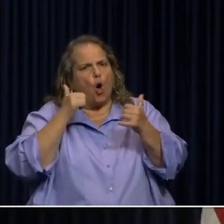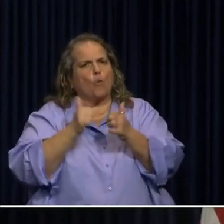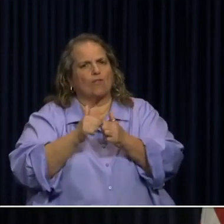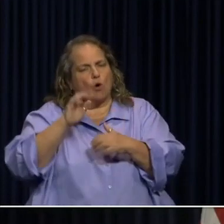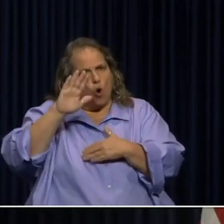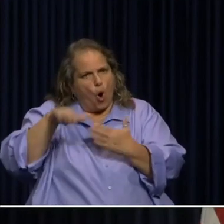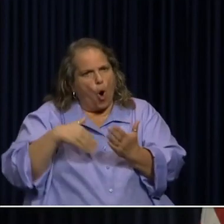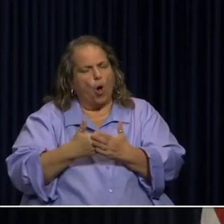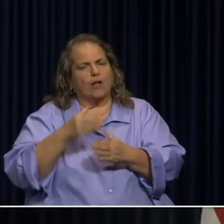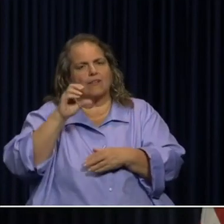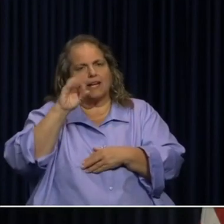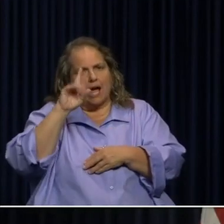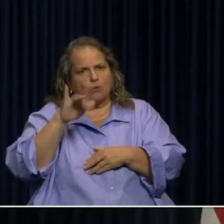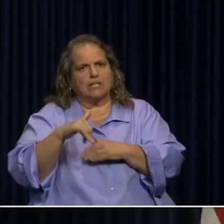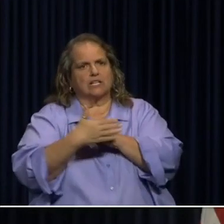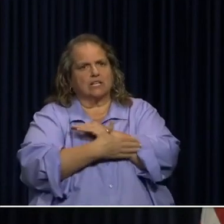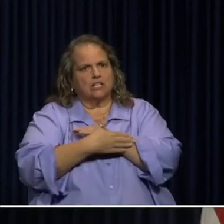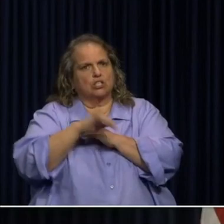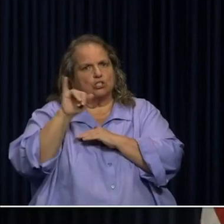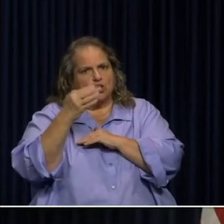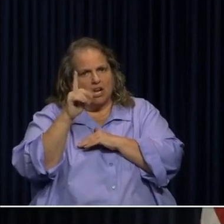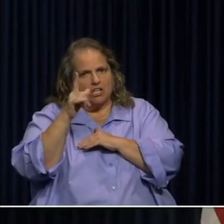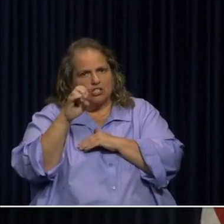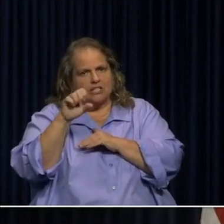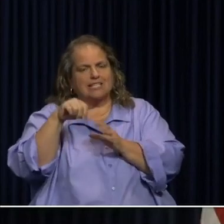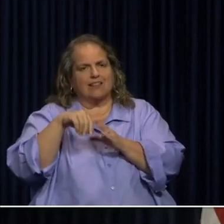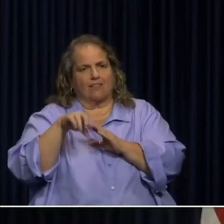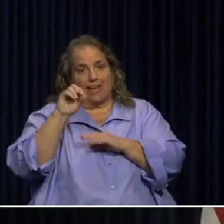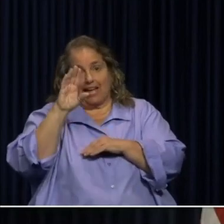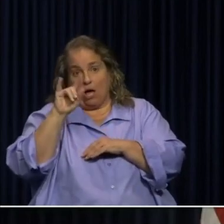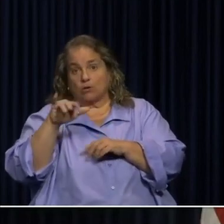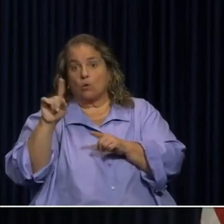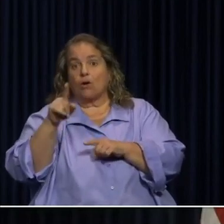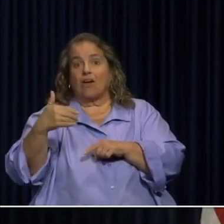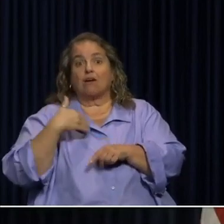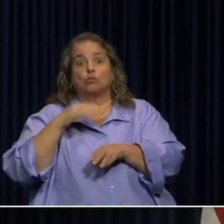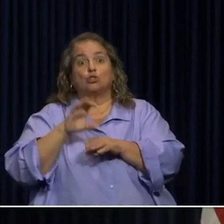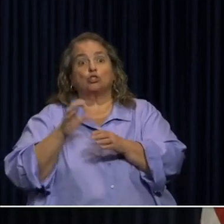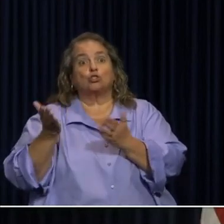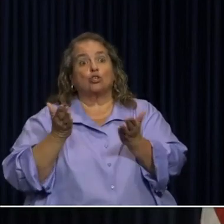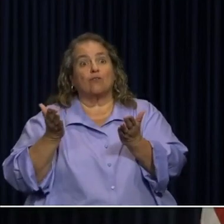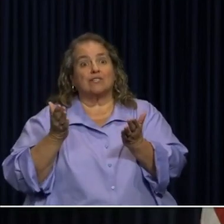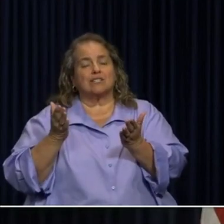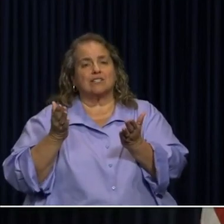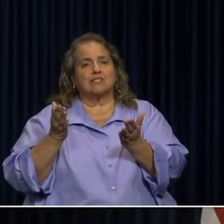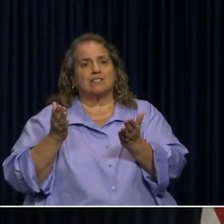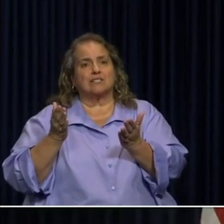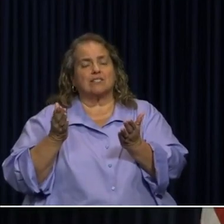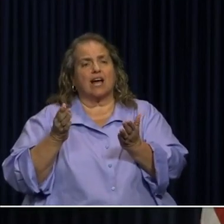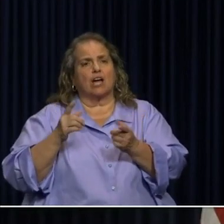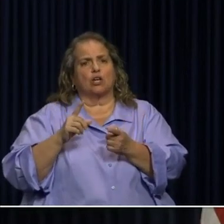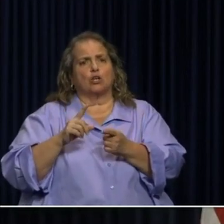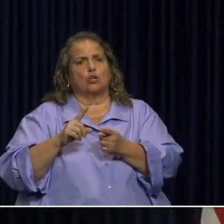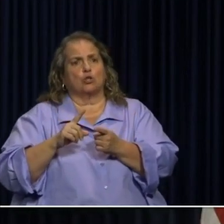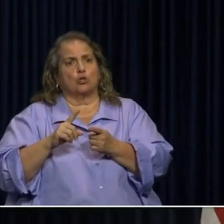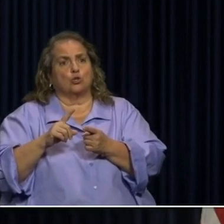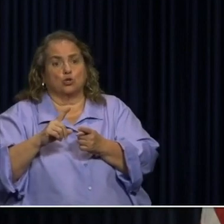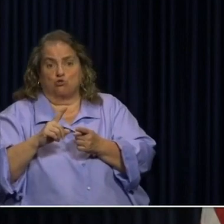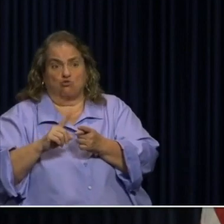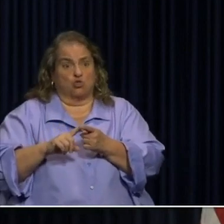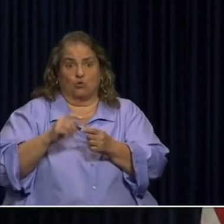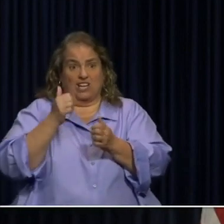the county judges in the counties that we think there might be services, and to a person, they were ready to do what it